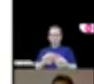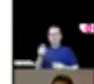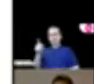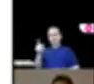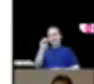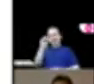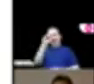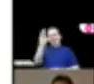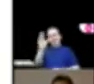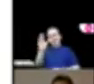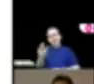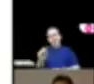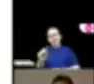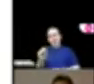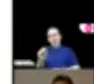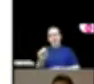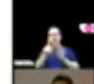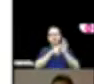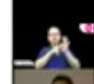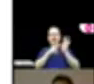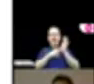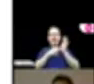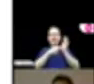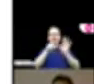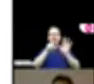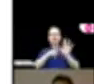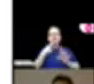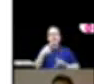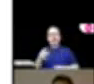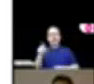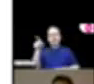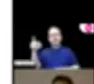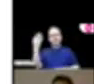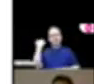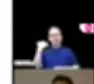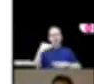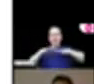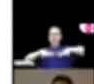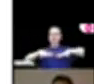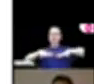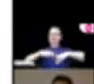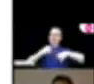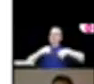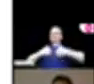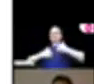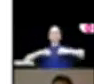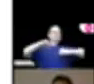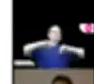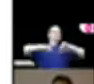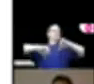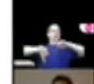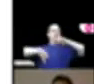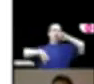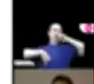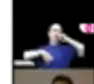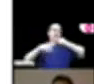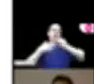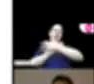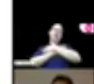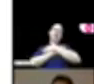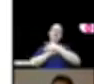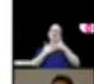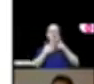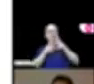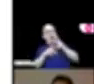when, like Jen said, when we're in Africa, we hear that British, they pride themselves as people who are loving,